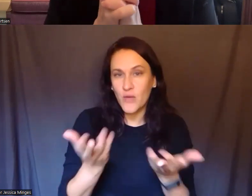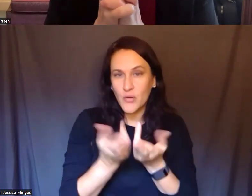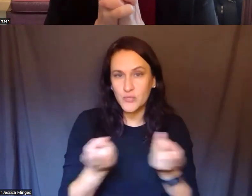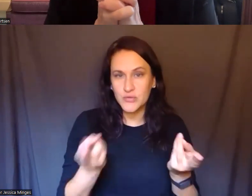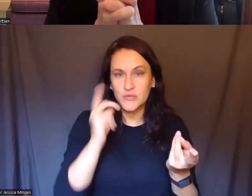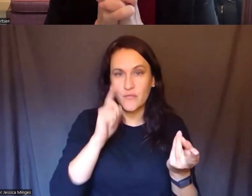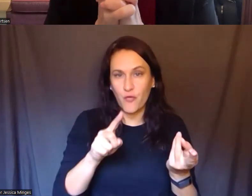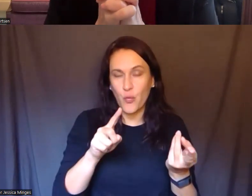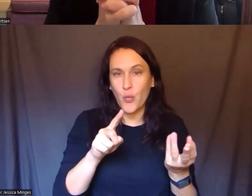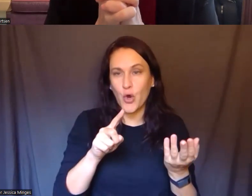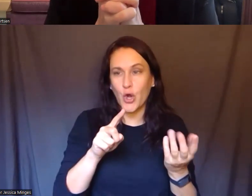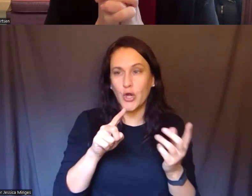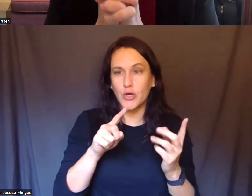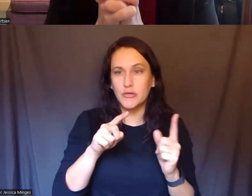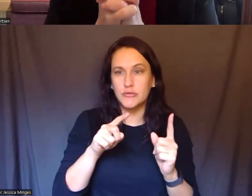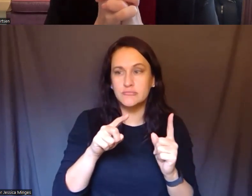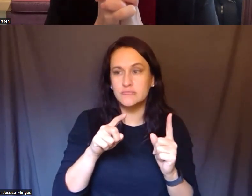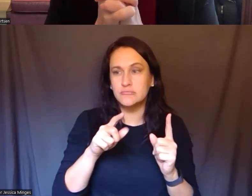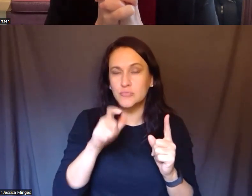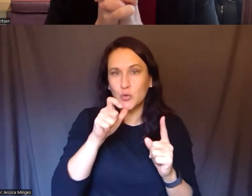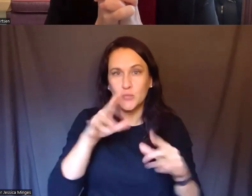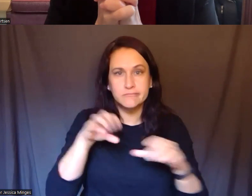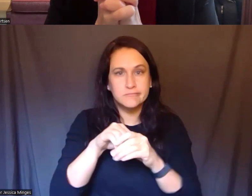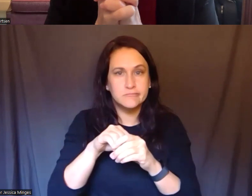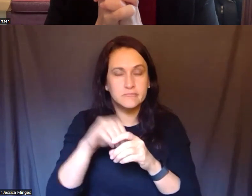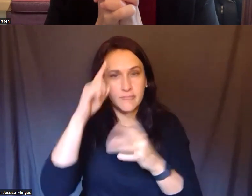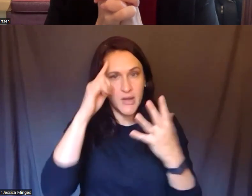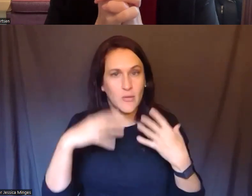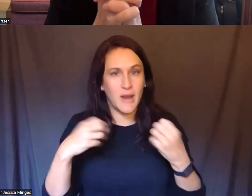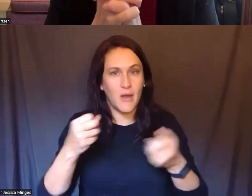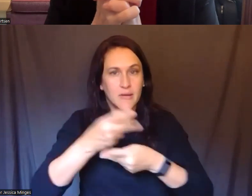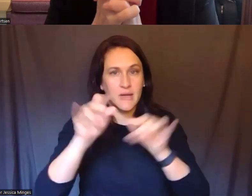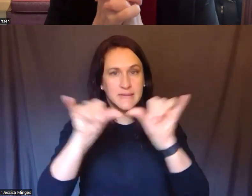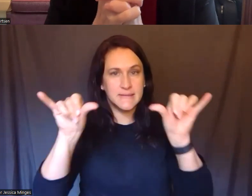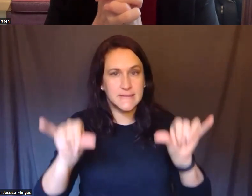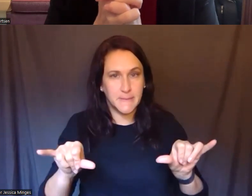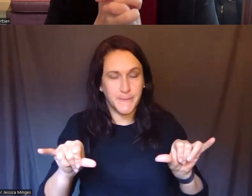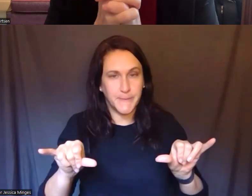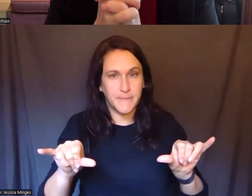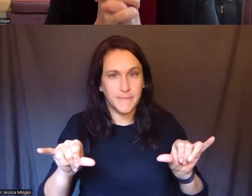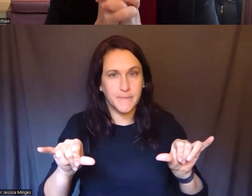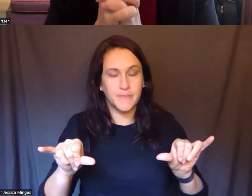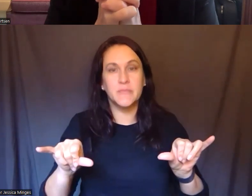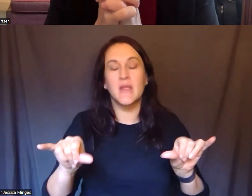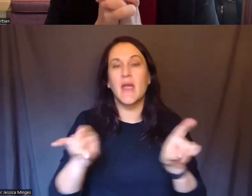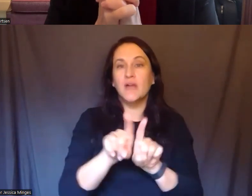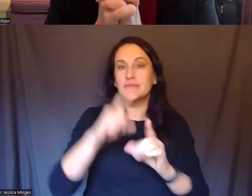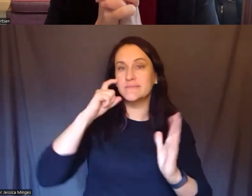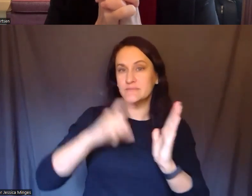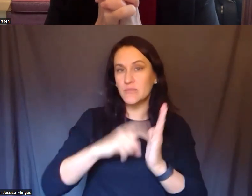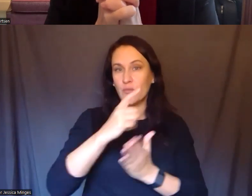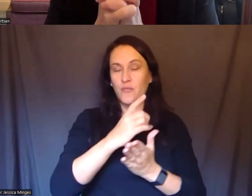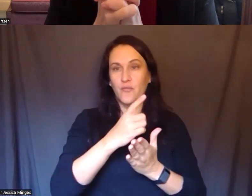for those who are in the mental health care system. And as you all can tell from the things that